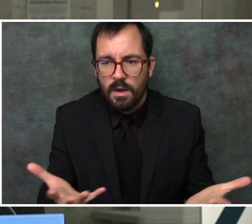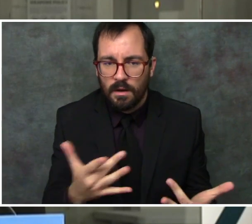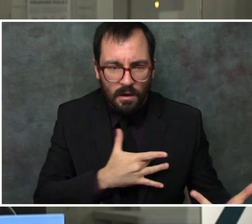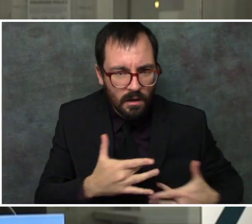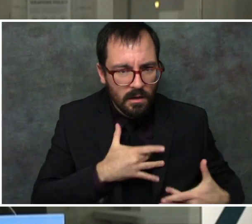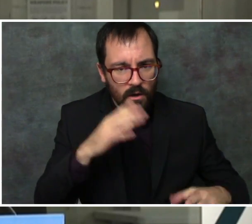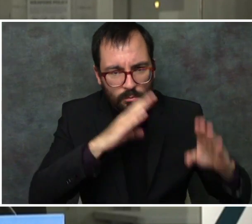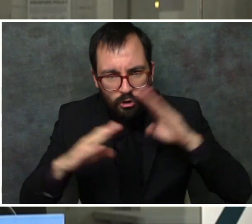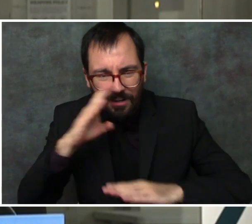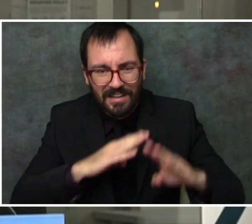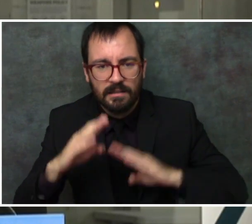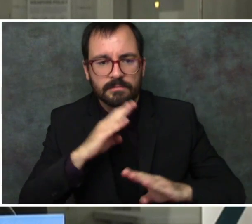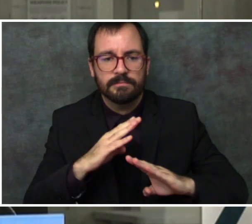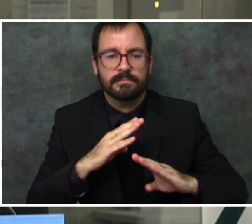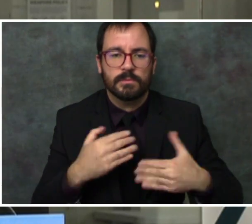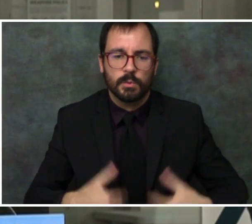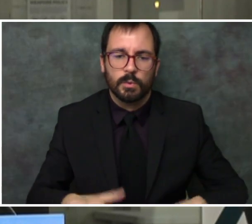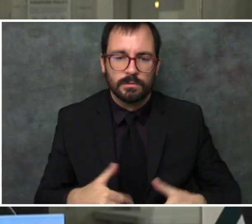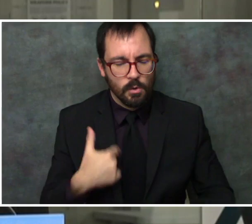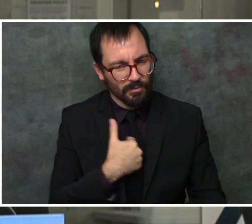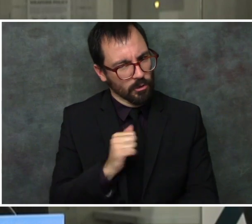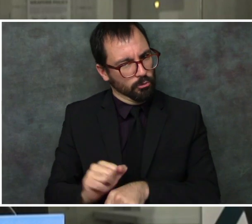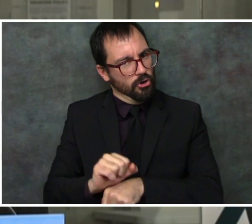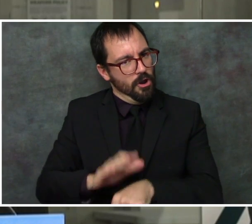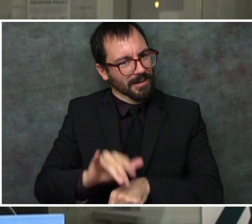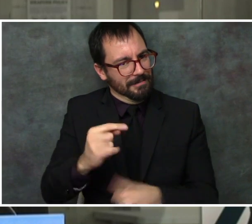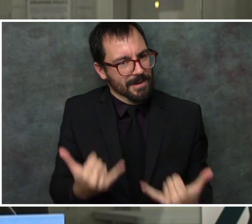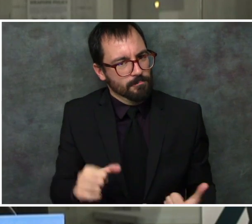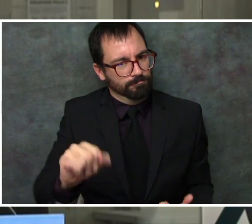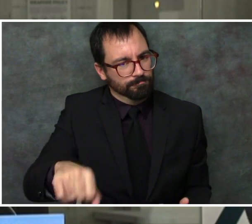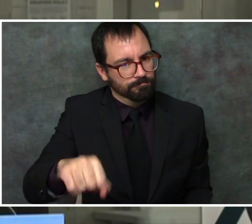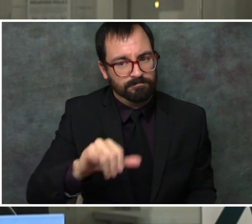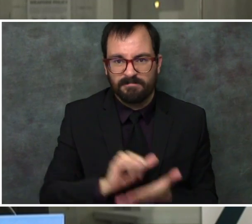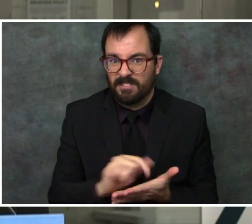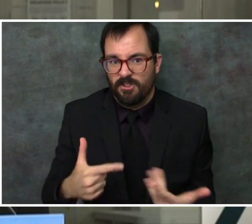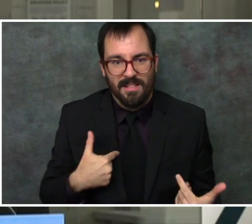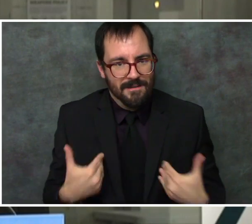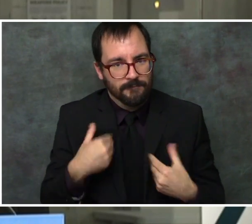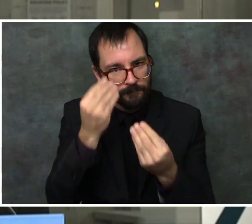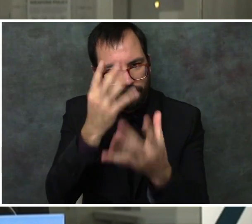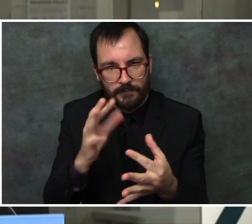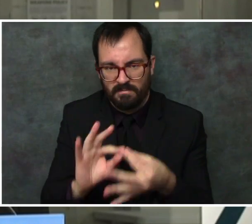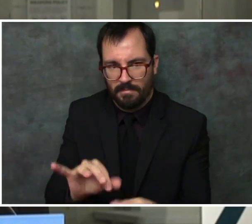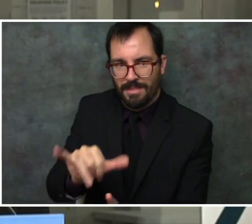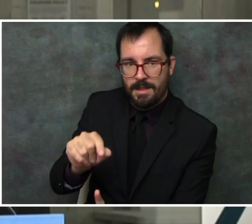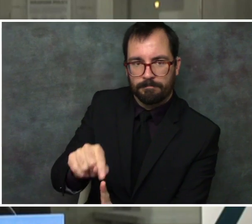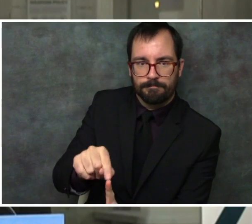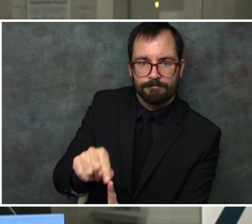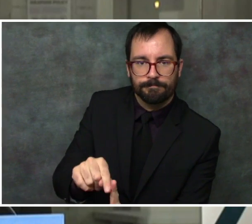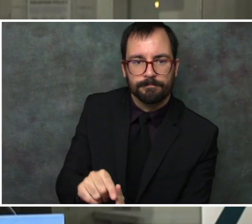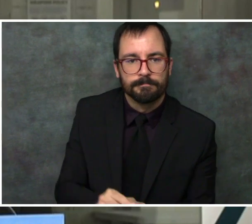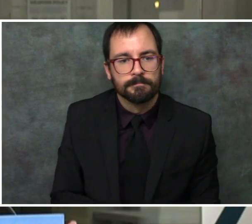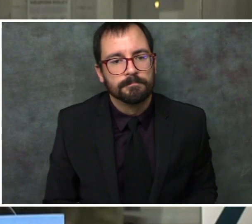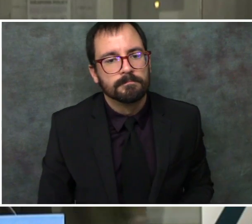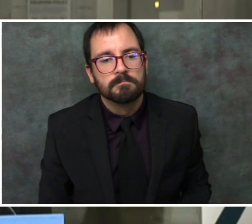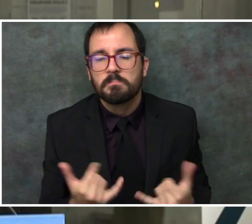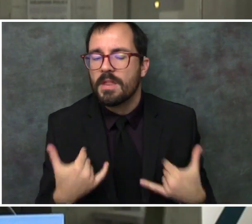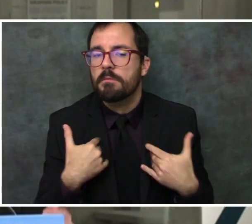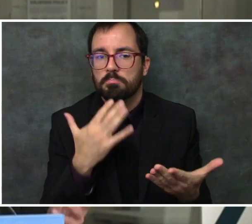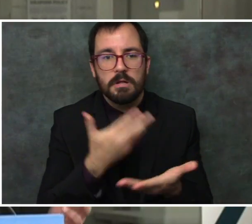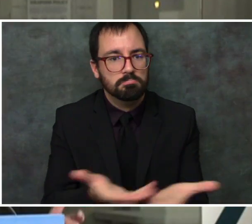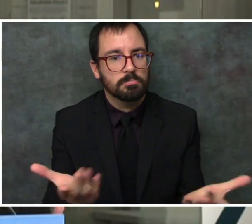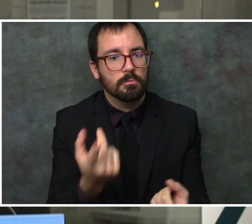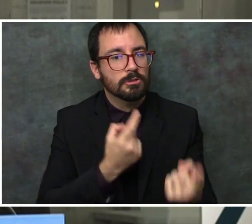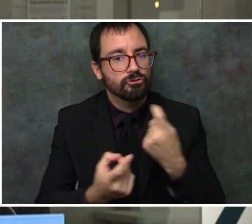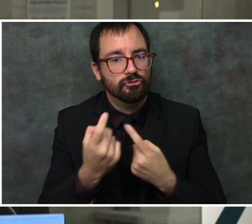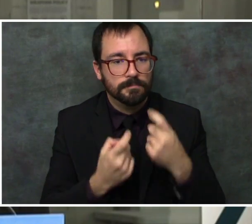moment. And we're going to continue to be asking questions. And I plan on having another conversation a little later this morning with the gentleman that was in the video. I'm not going